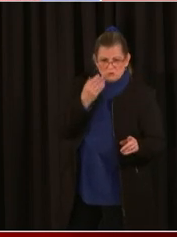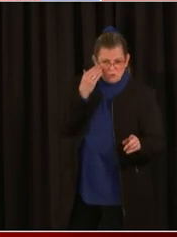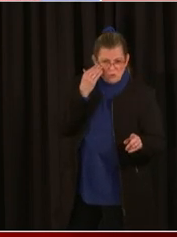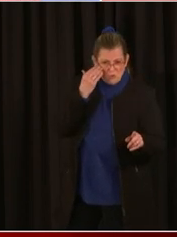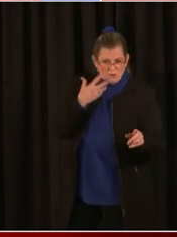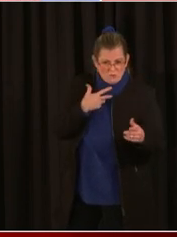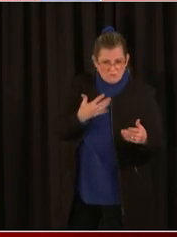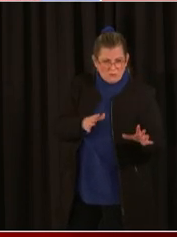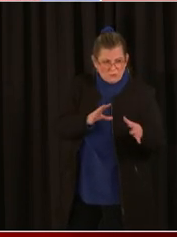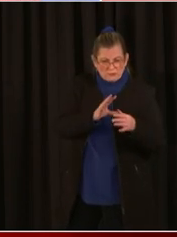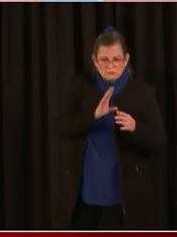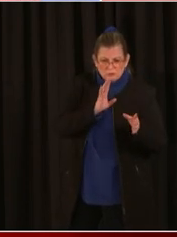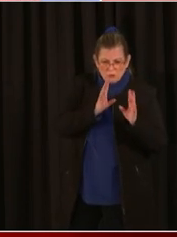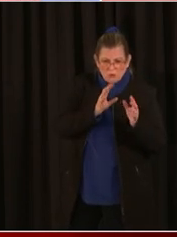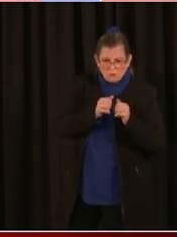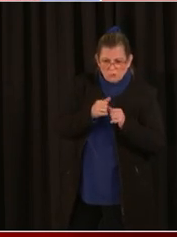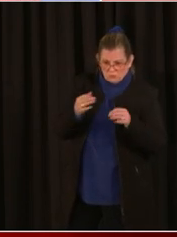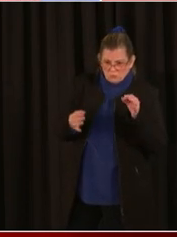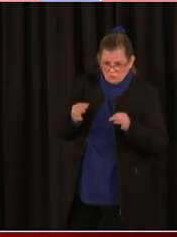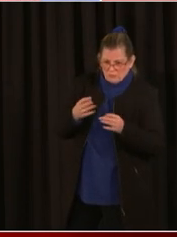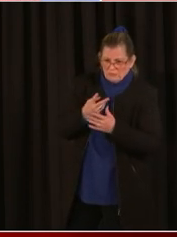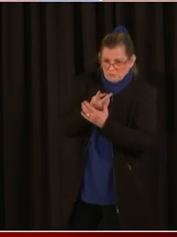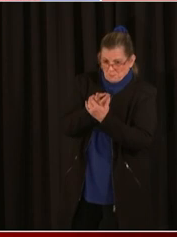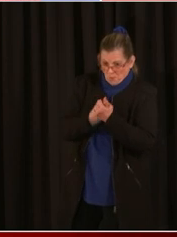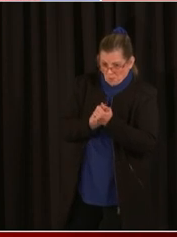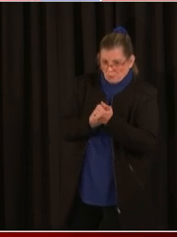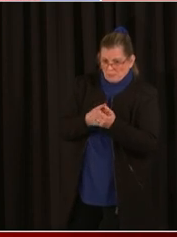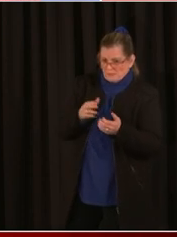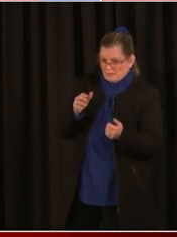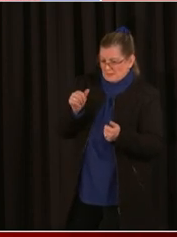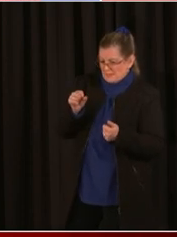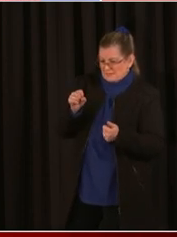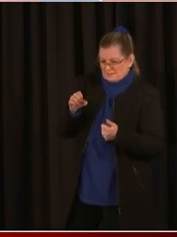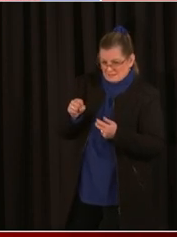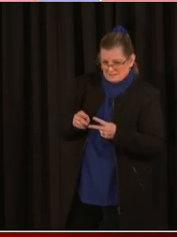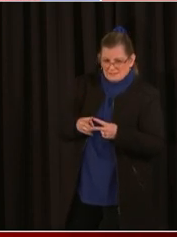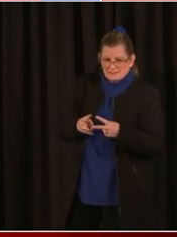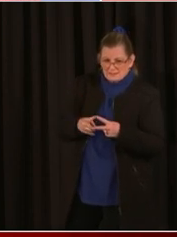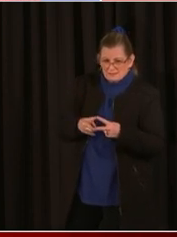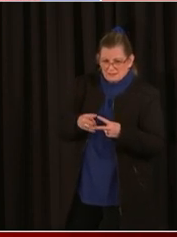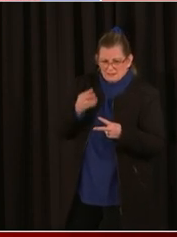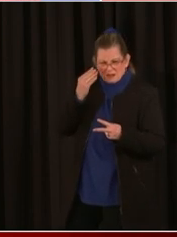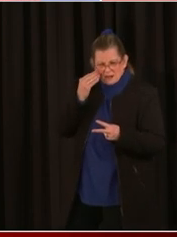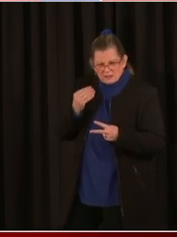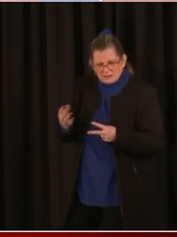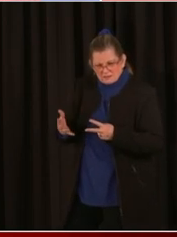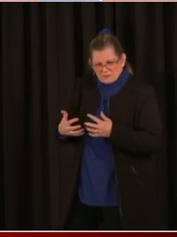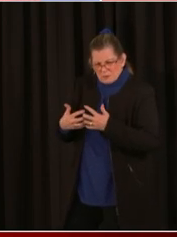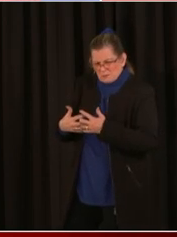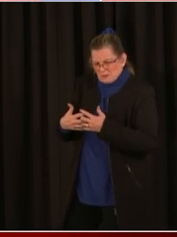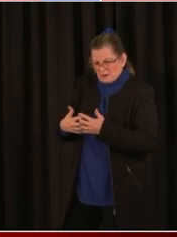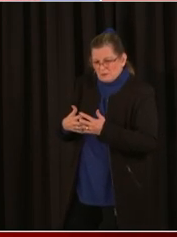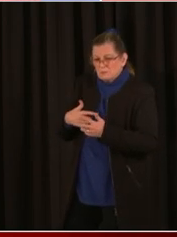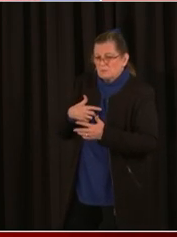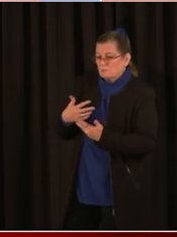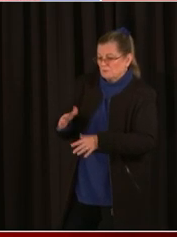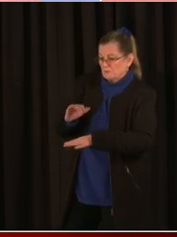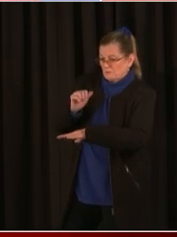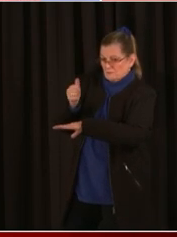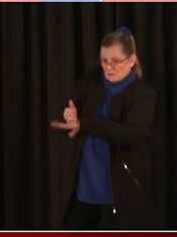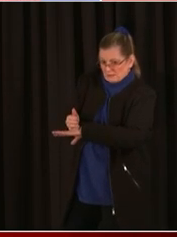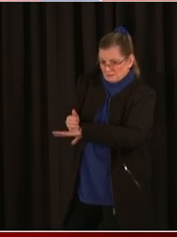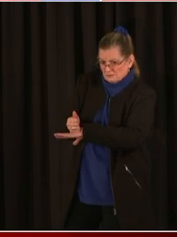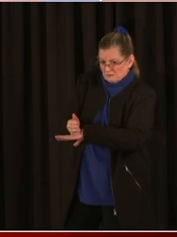I spoke to the court in both cases and let them know the mechanisms that we would put in place